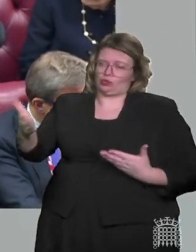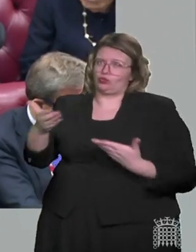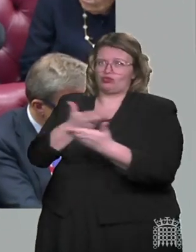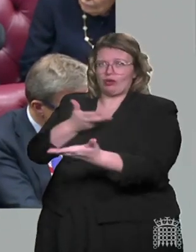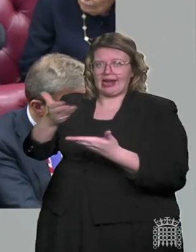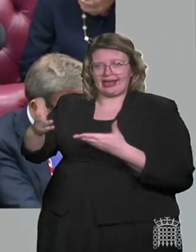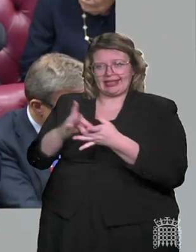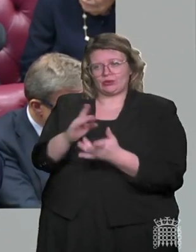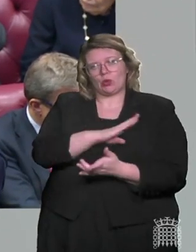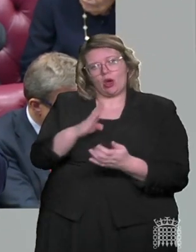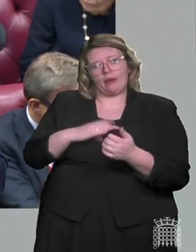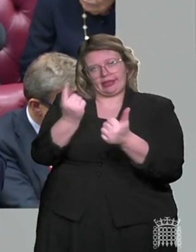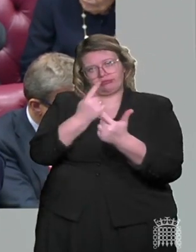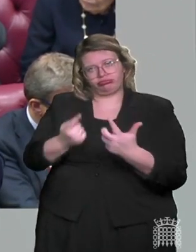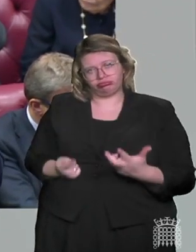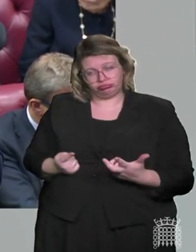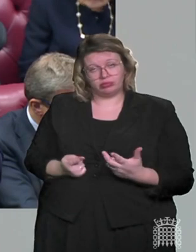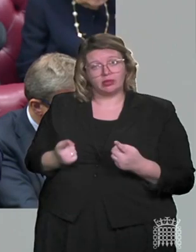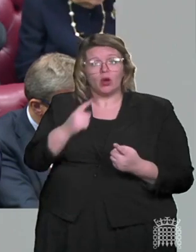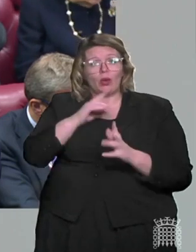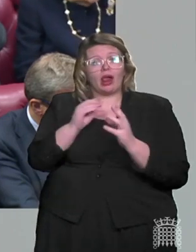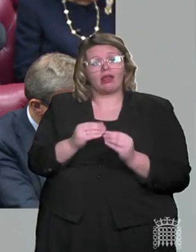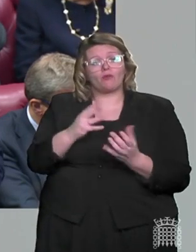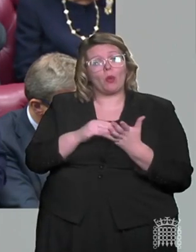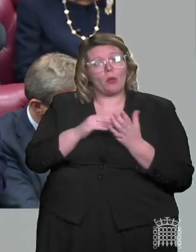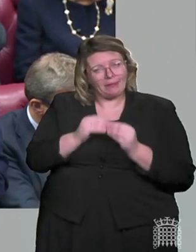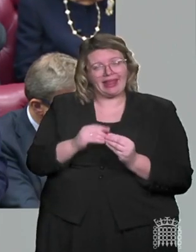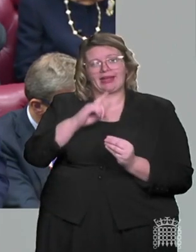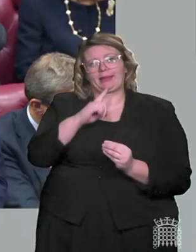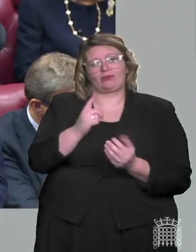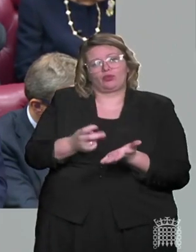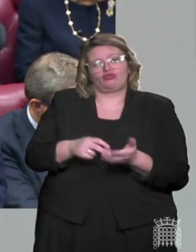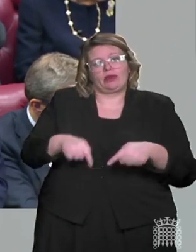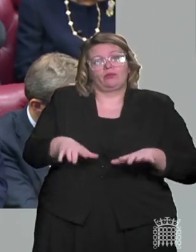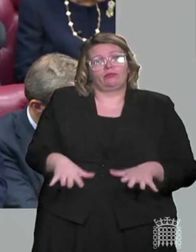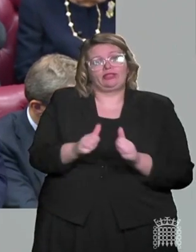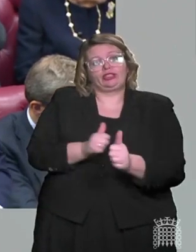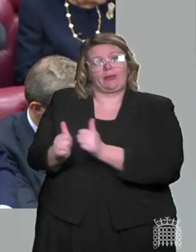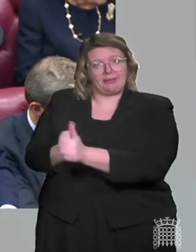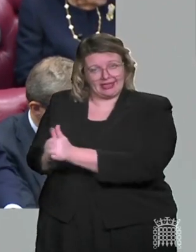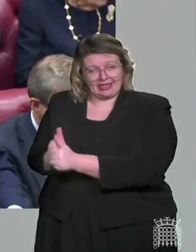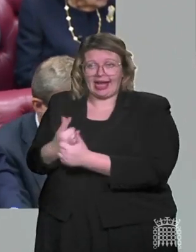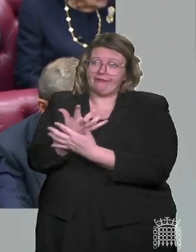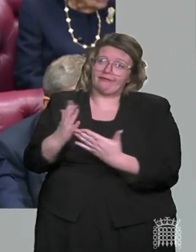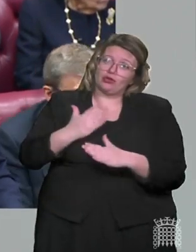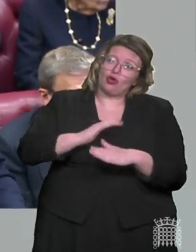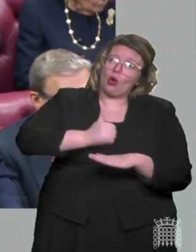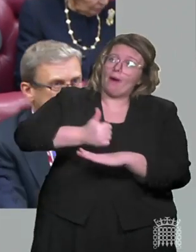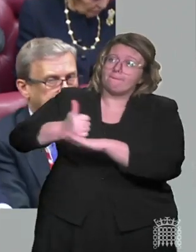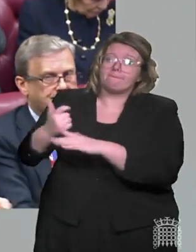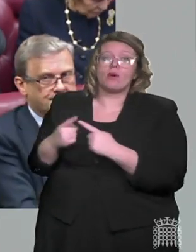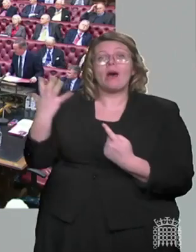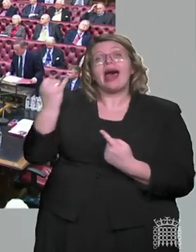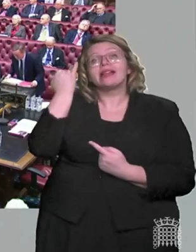securing £4 billion of contracts for British companies and generating thousands of jobs, including in Derby and, I'm pleased to say,